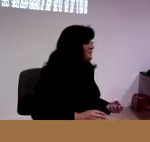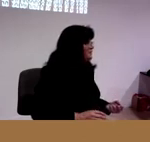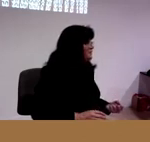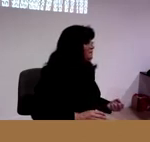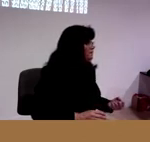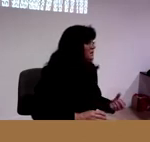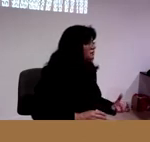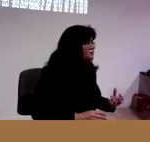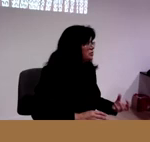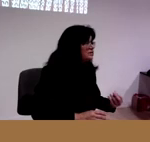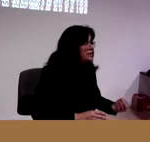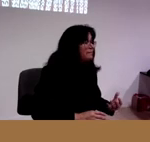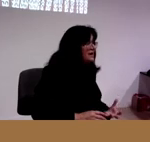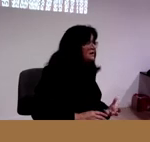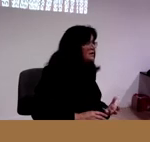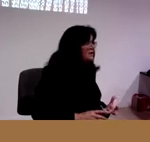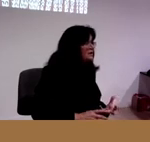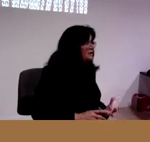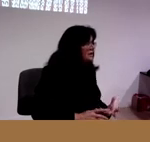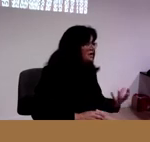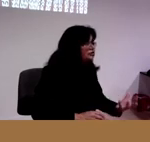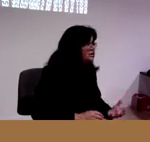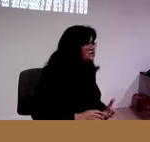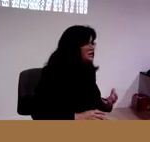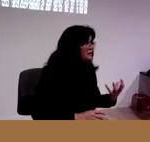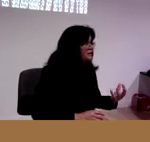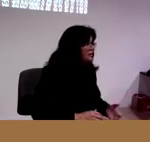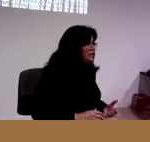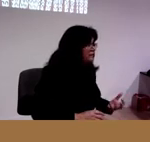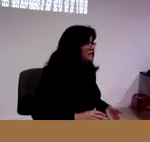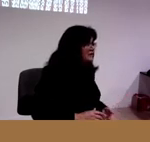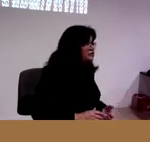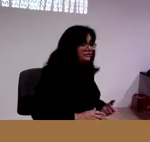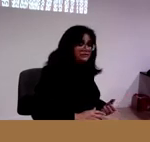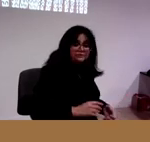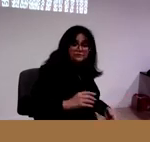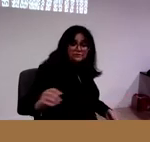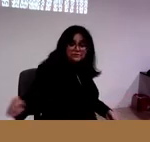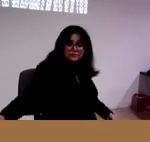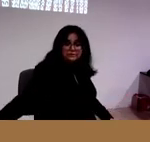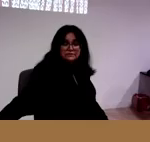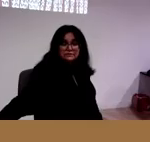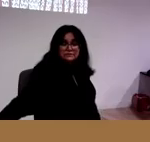it, but country will always come back, and country is our foundation.